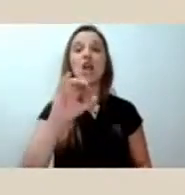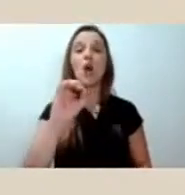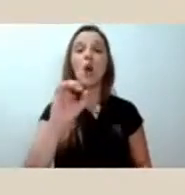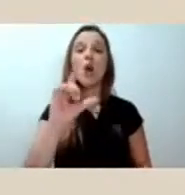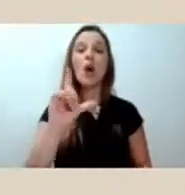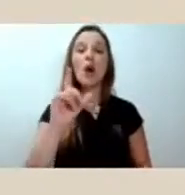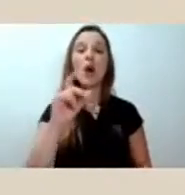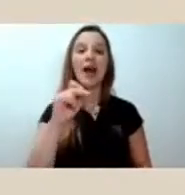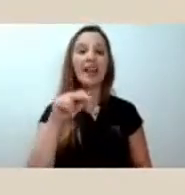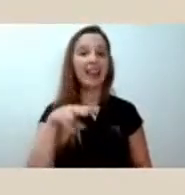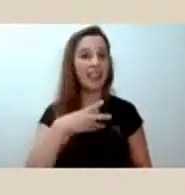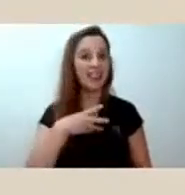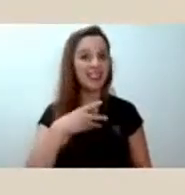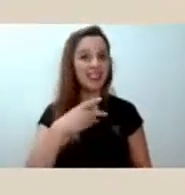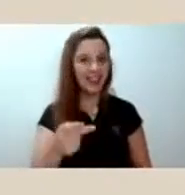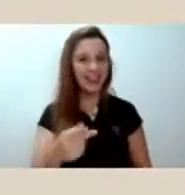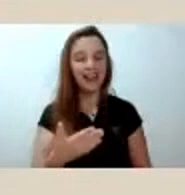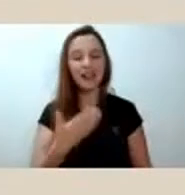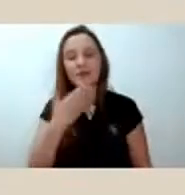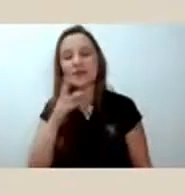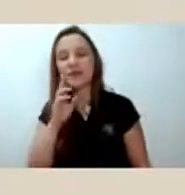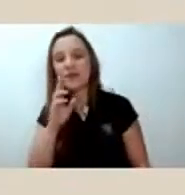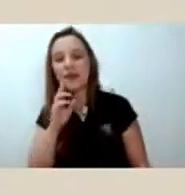So I It's apologize. A.